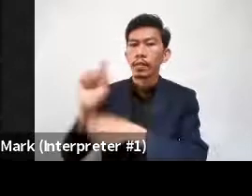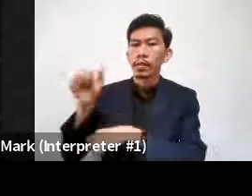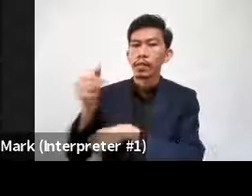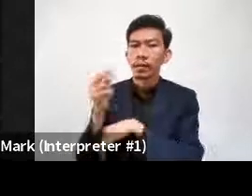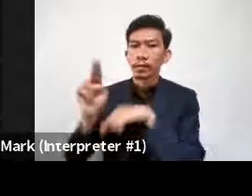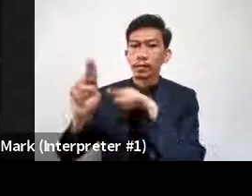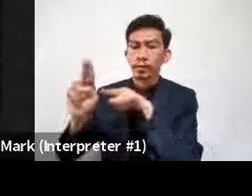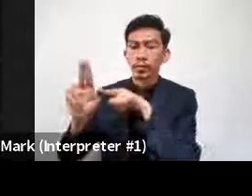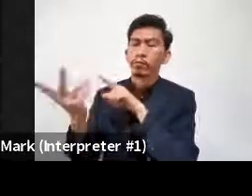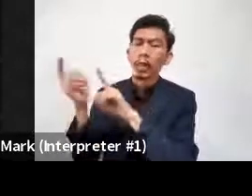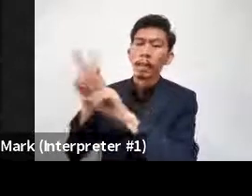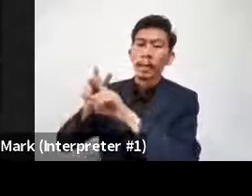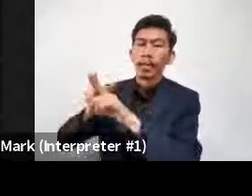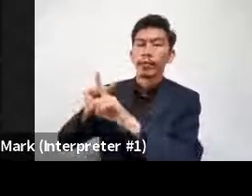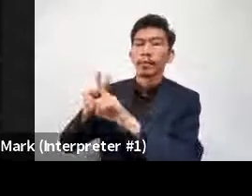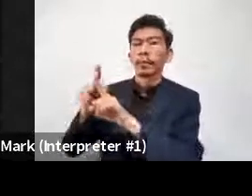units in implementing